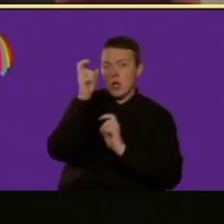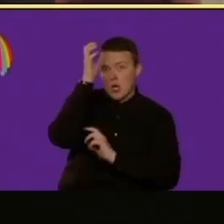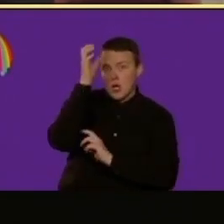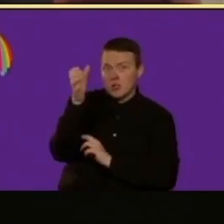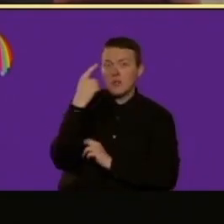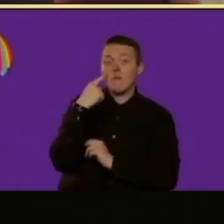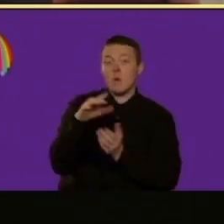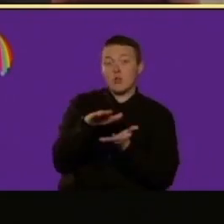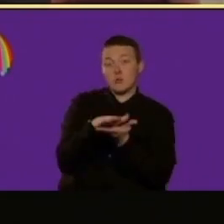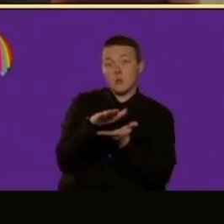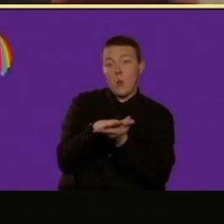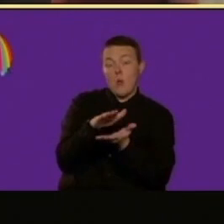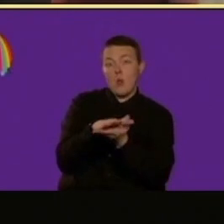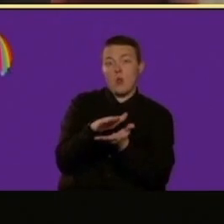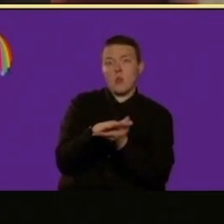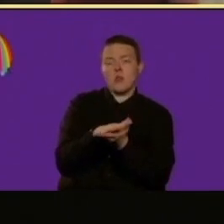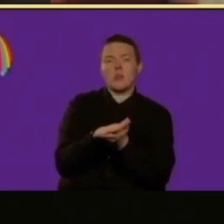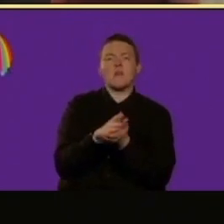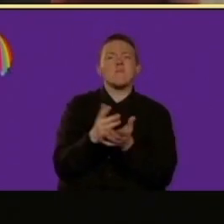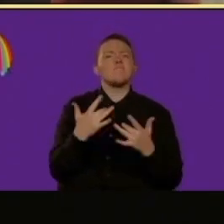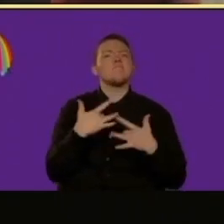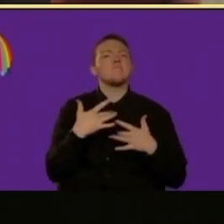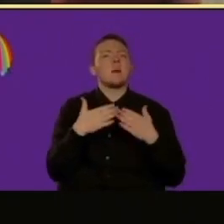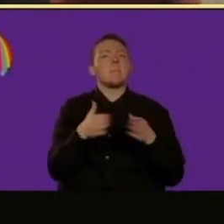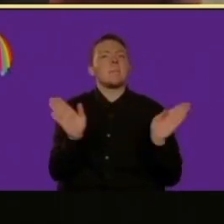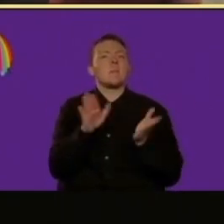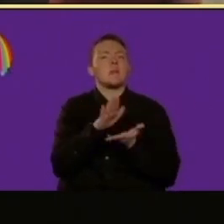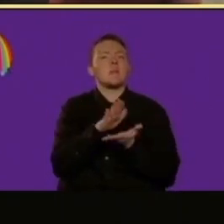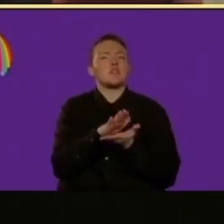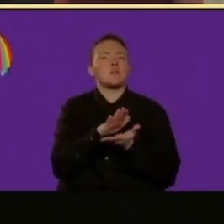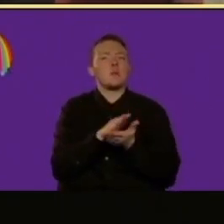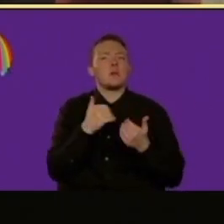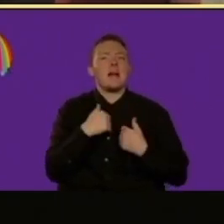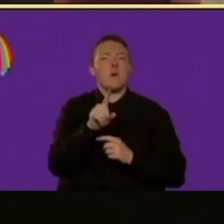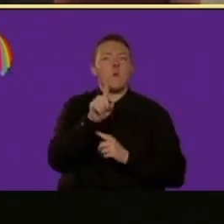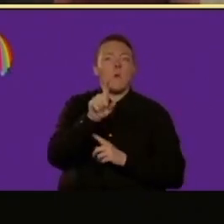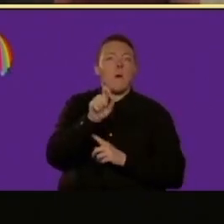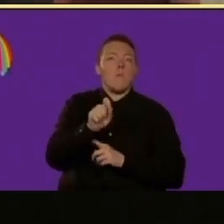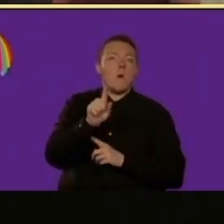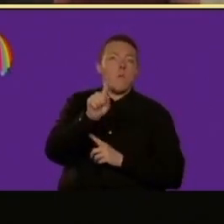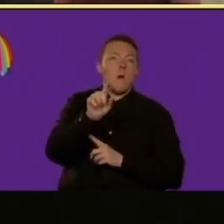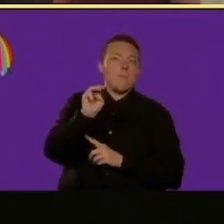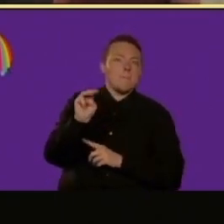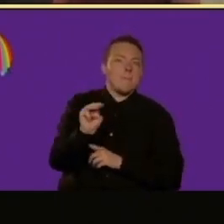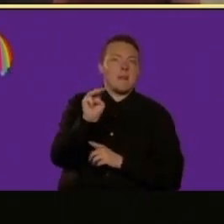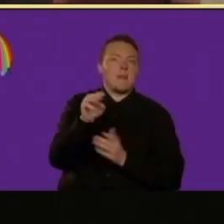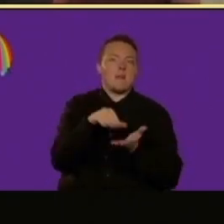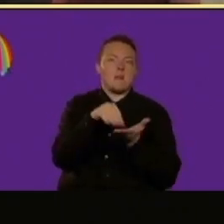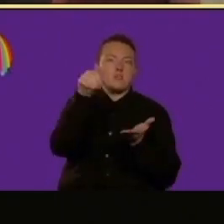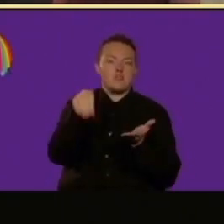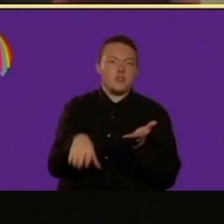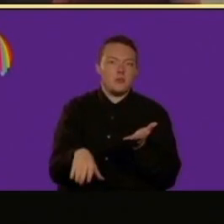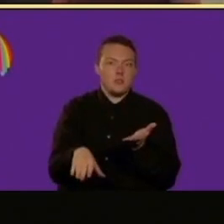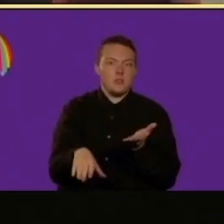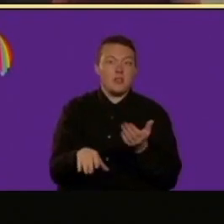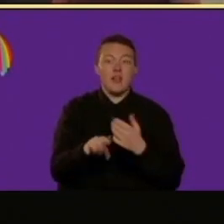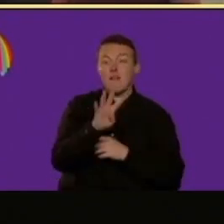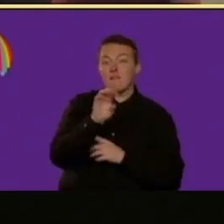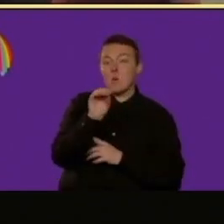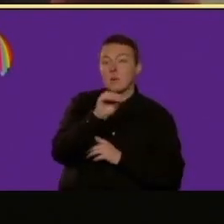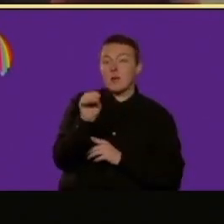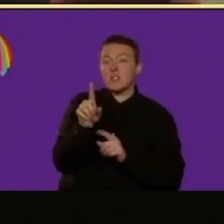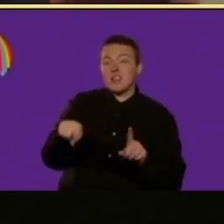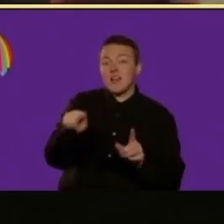initiatives for everyone are successful, it's truly important that the benefits can reach this part of the population. In our project, we had